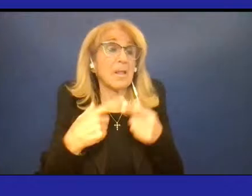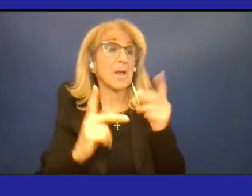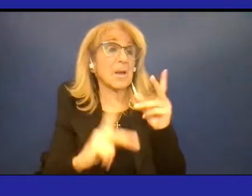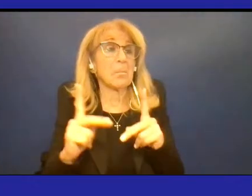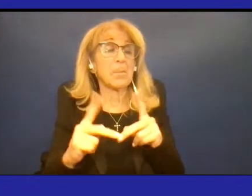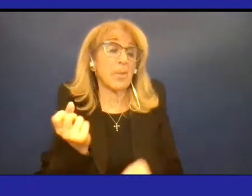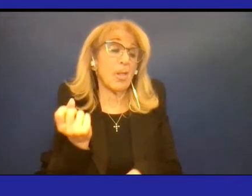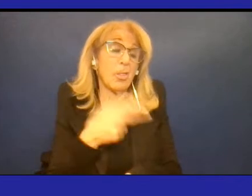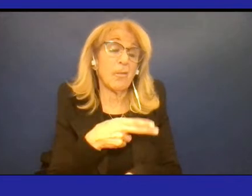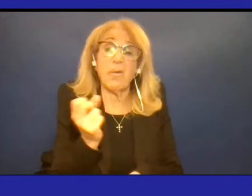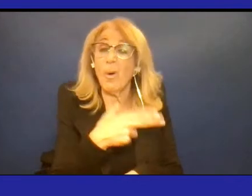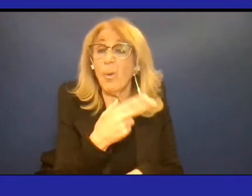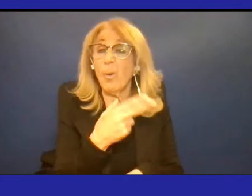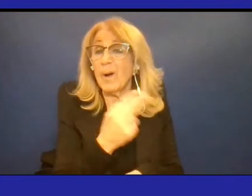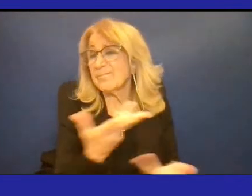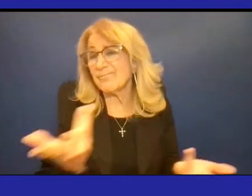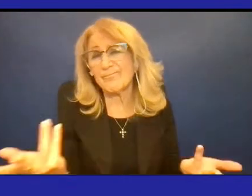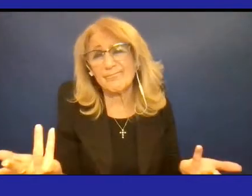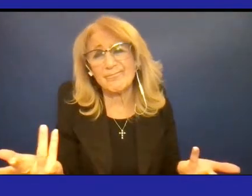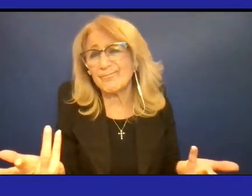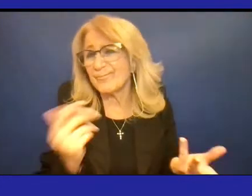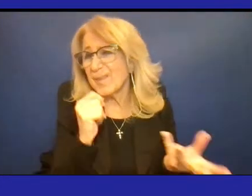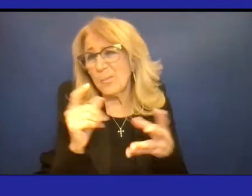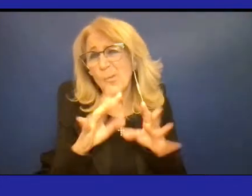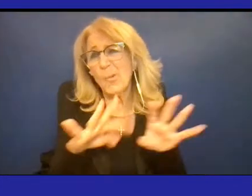office. And so,